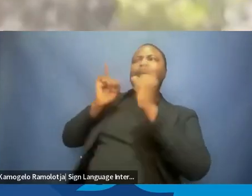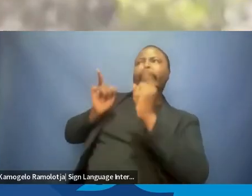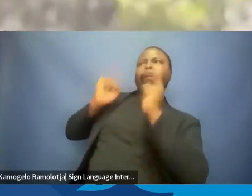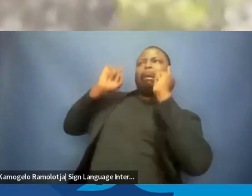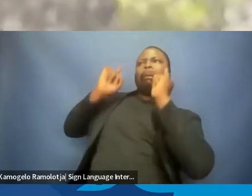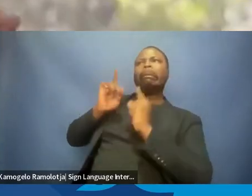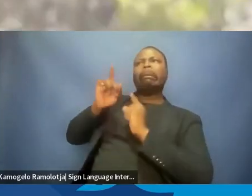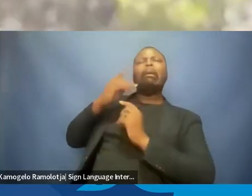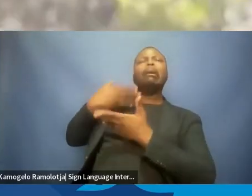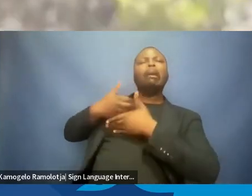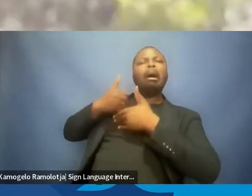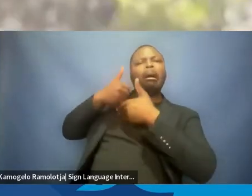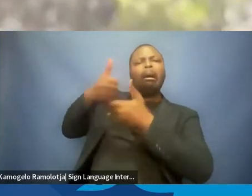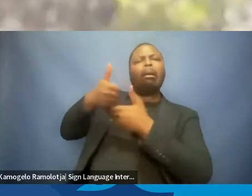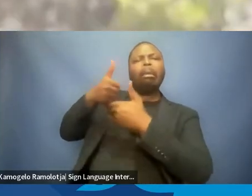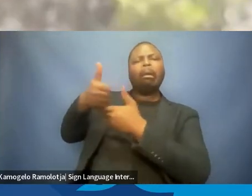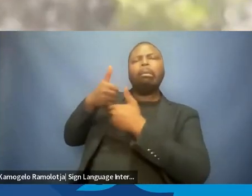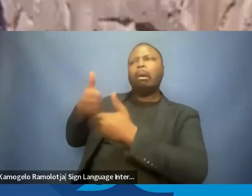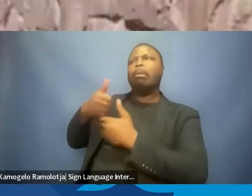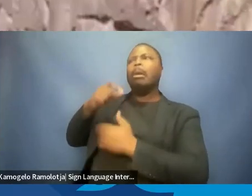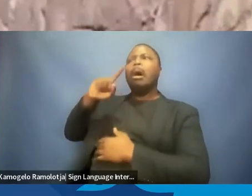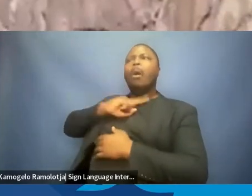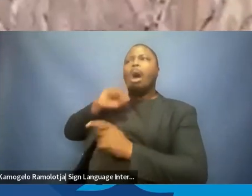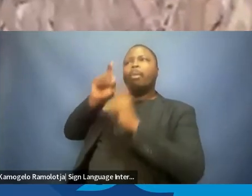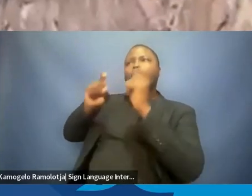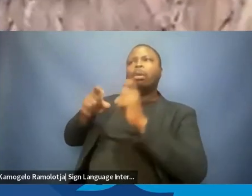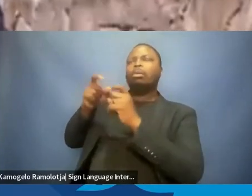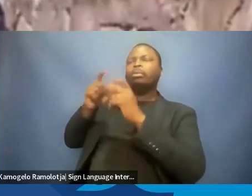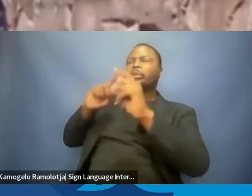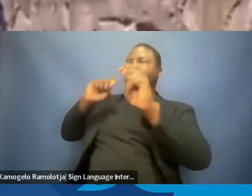bad situations to becoming my colleagues.